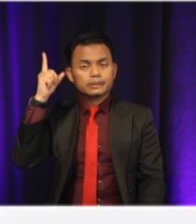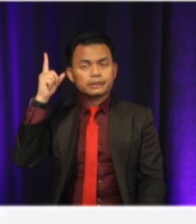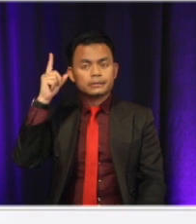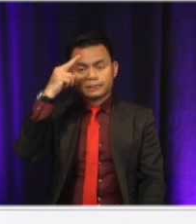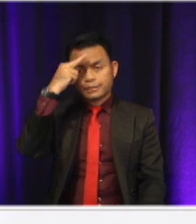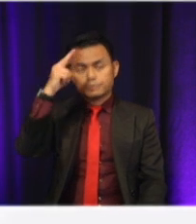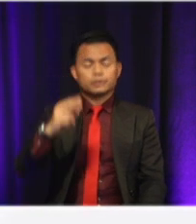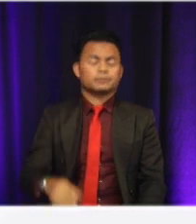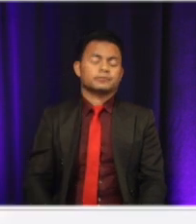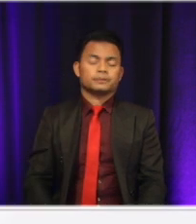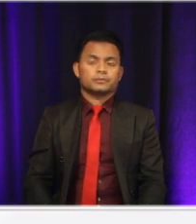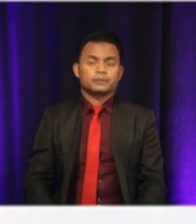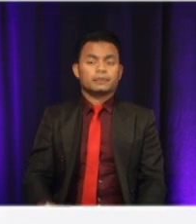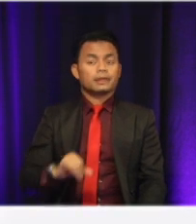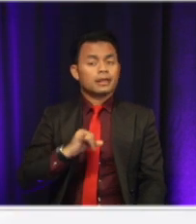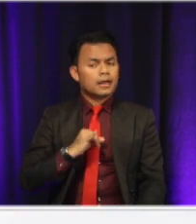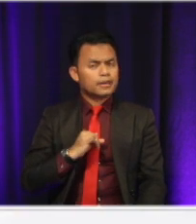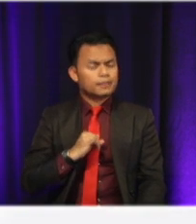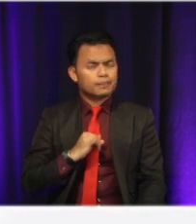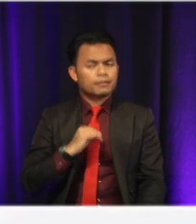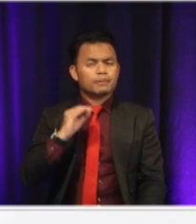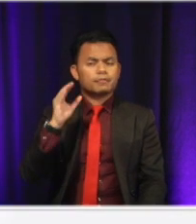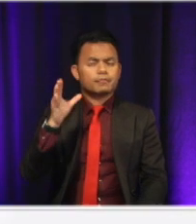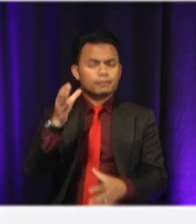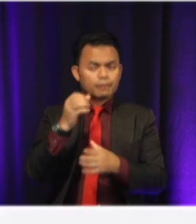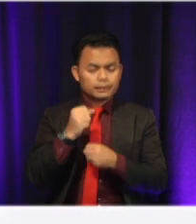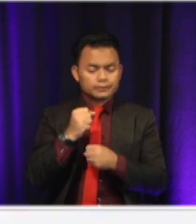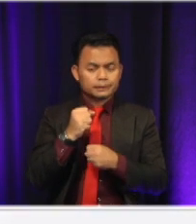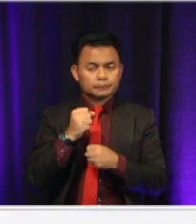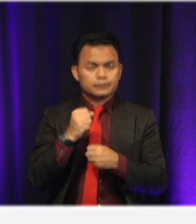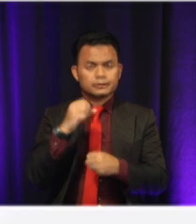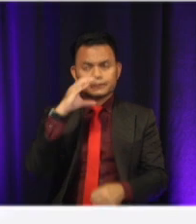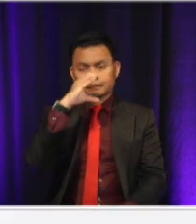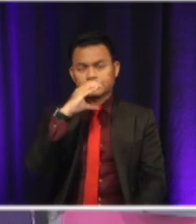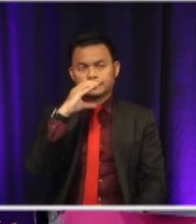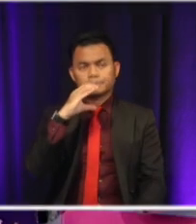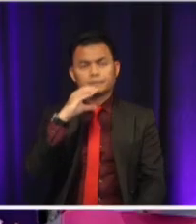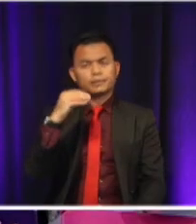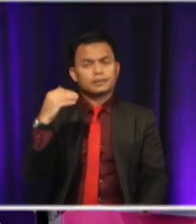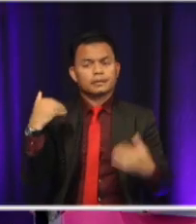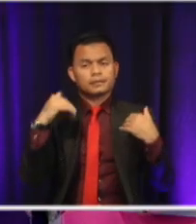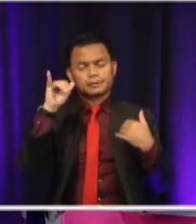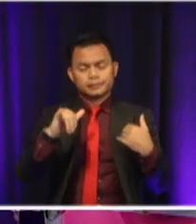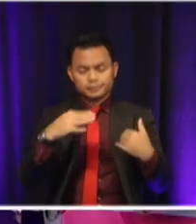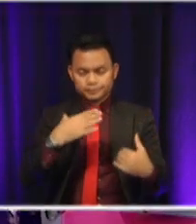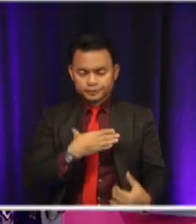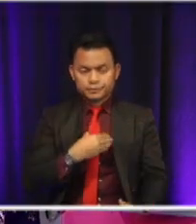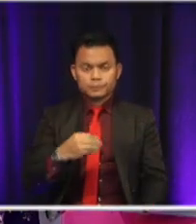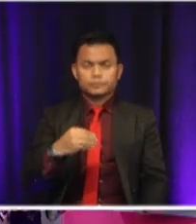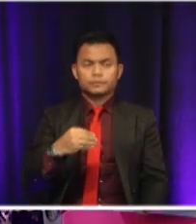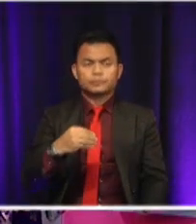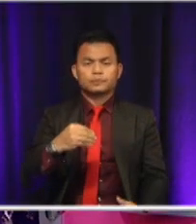some pupils, as they go through the short stories and novels,